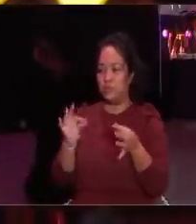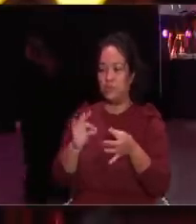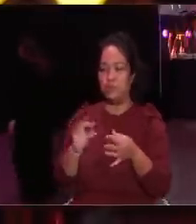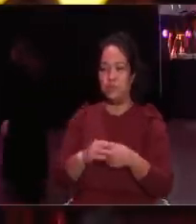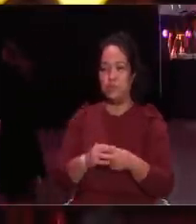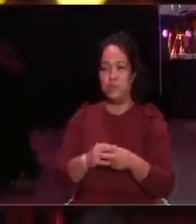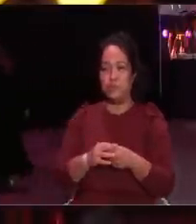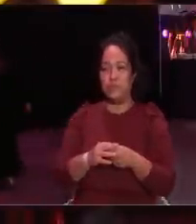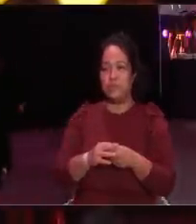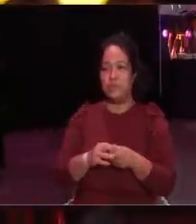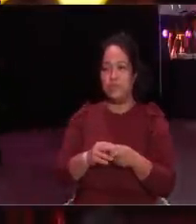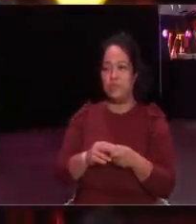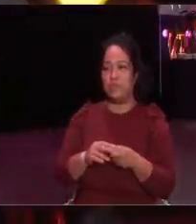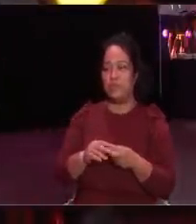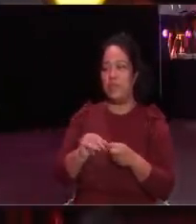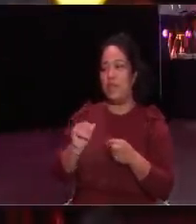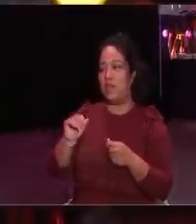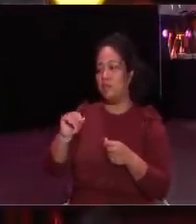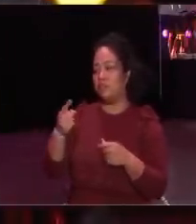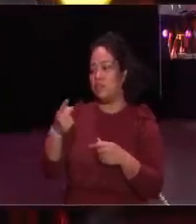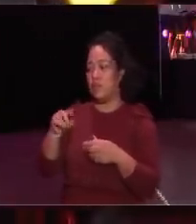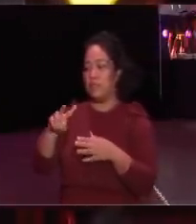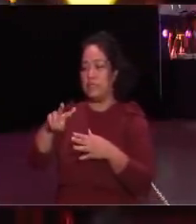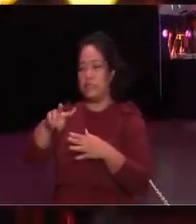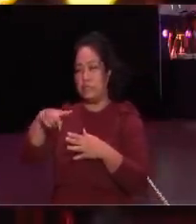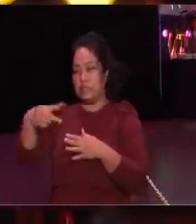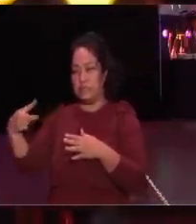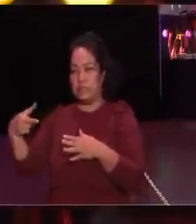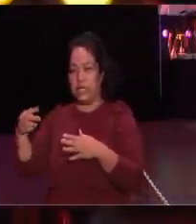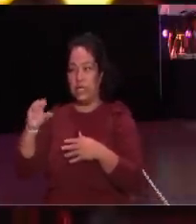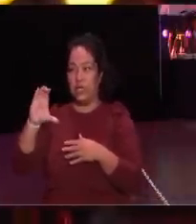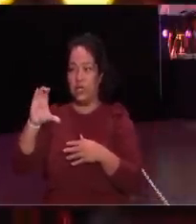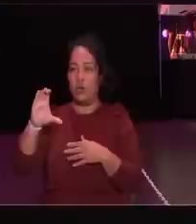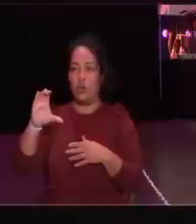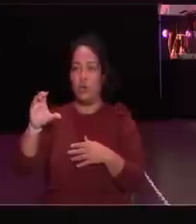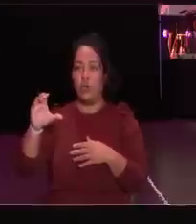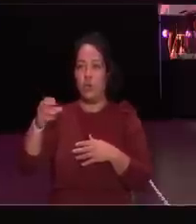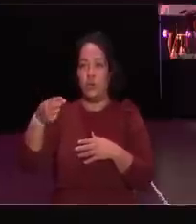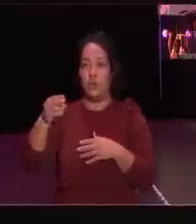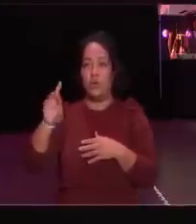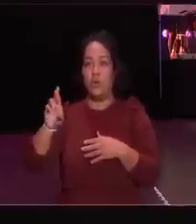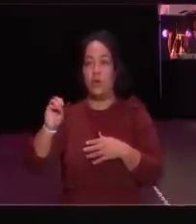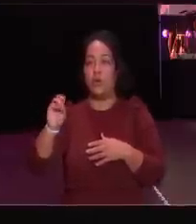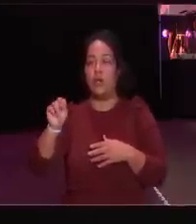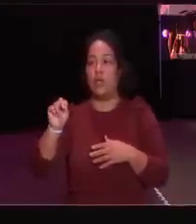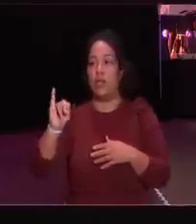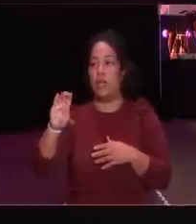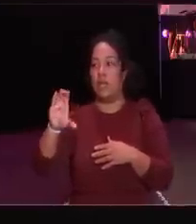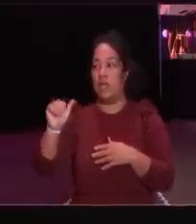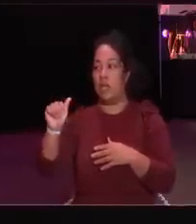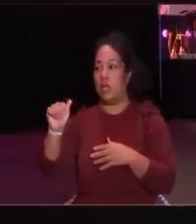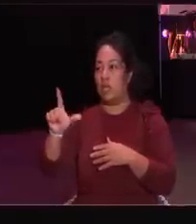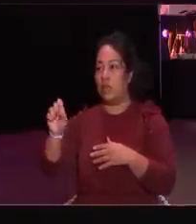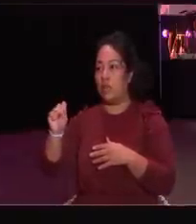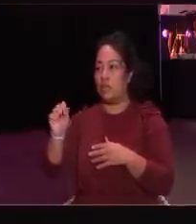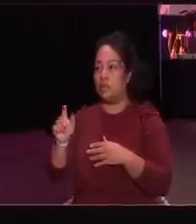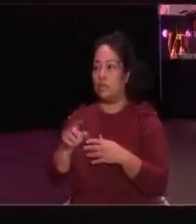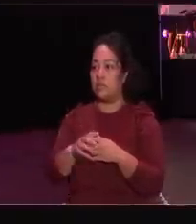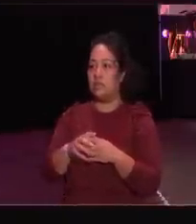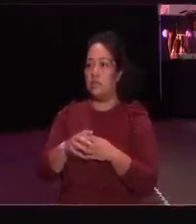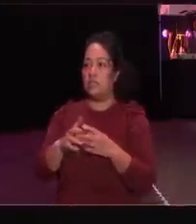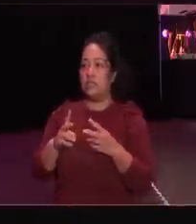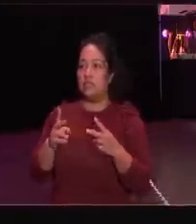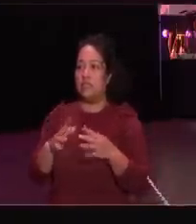encuentra en el segundo libro de Crónicas. The first one is found in 2 Chronicles. Muy conocido por todos nosotros. Very well-known